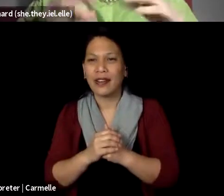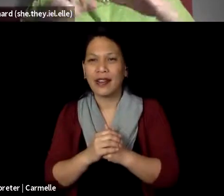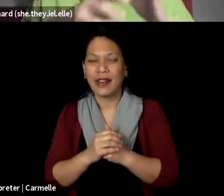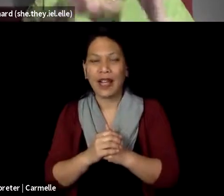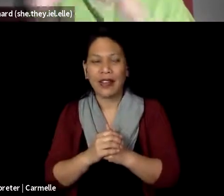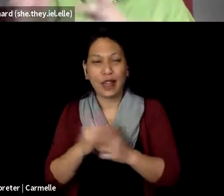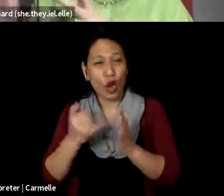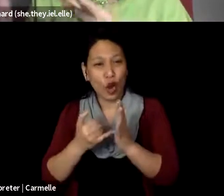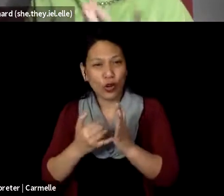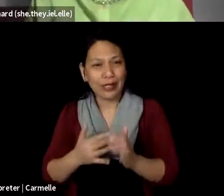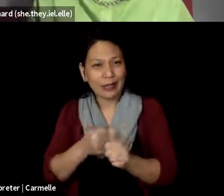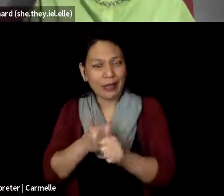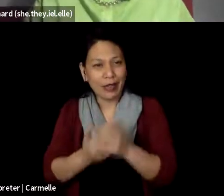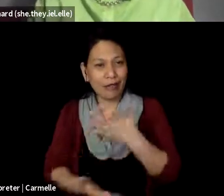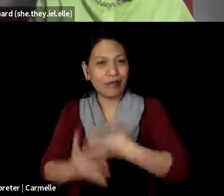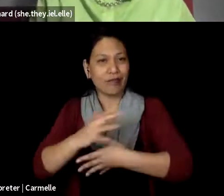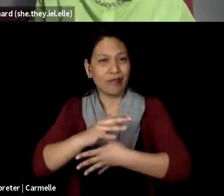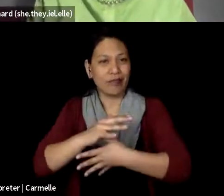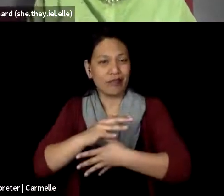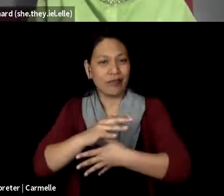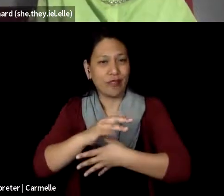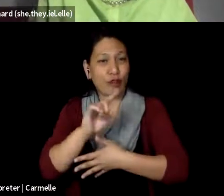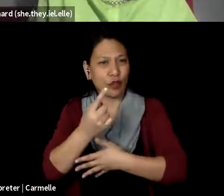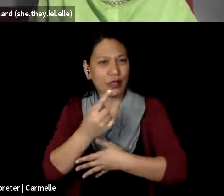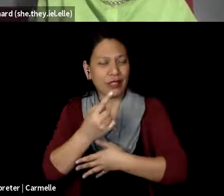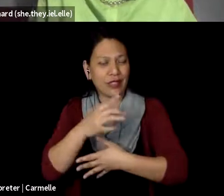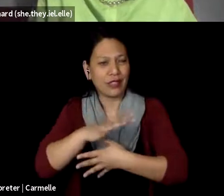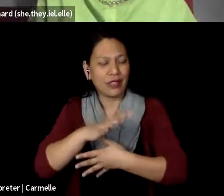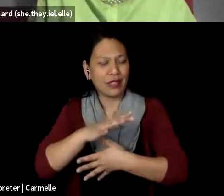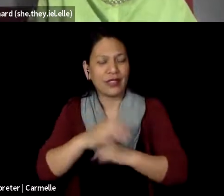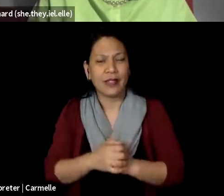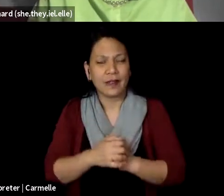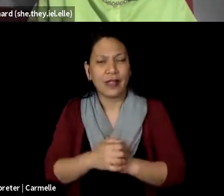first and the institution within that framework. And I think within